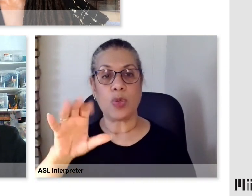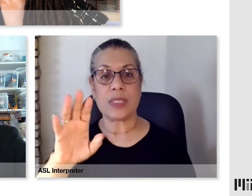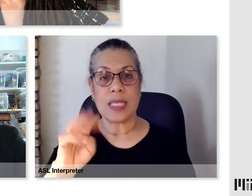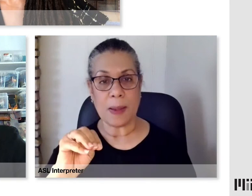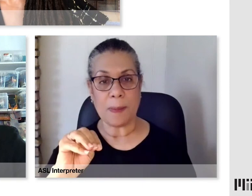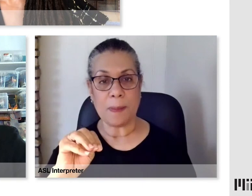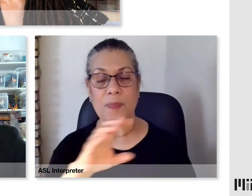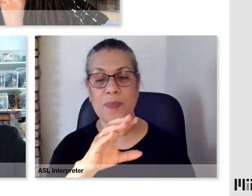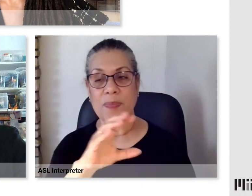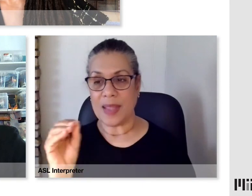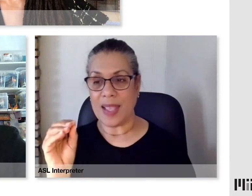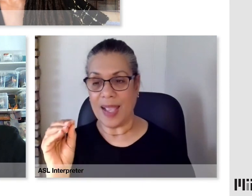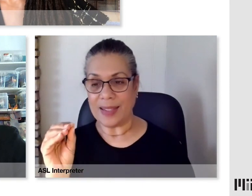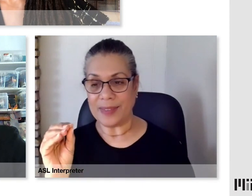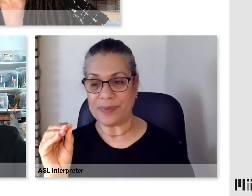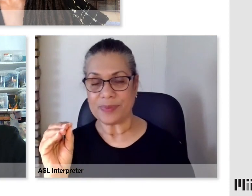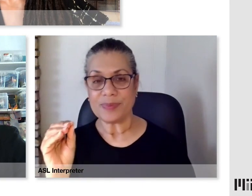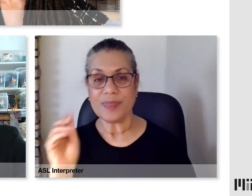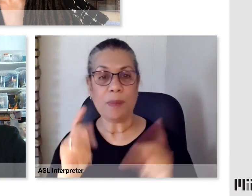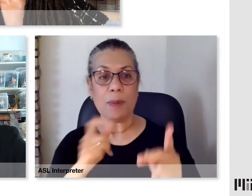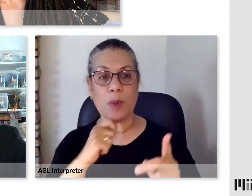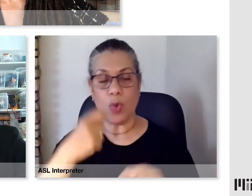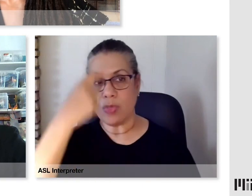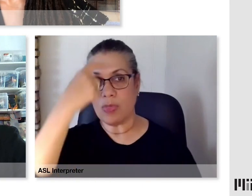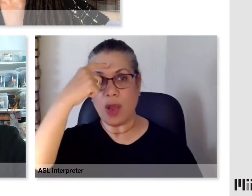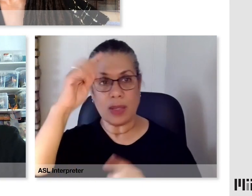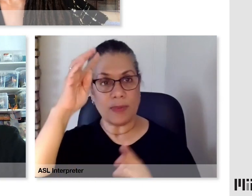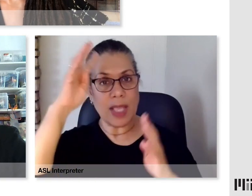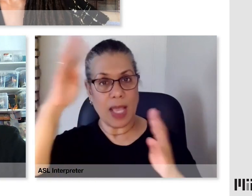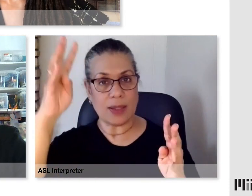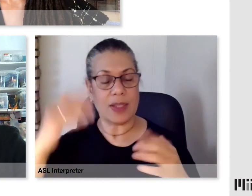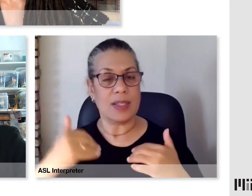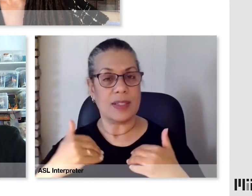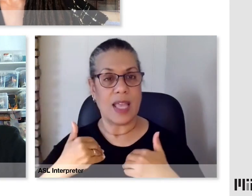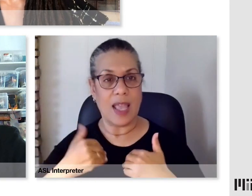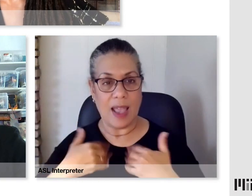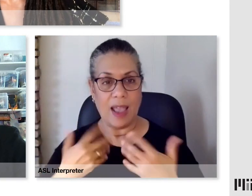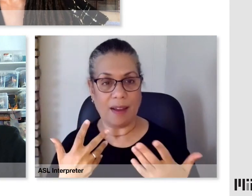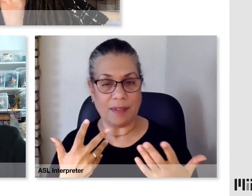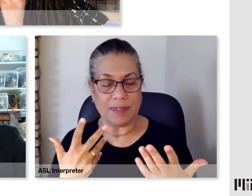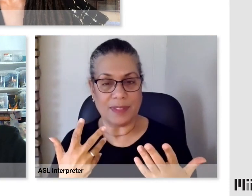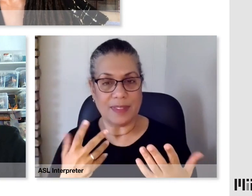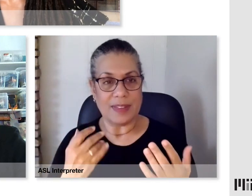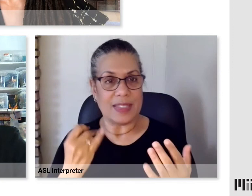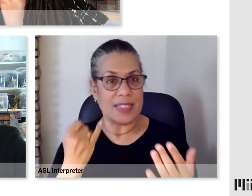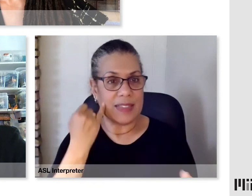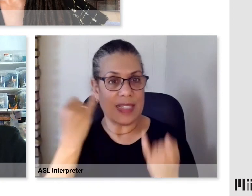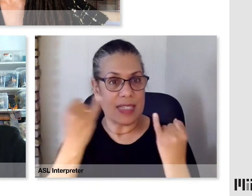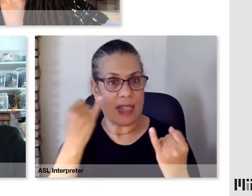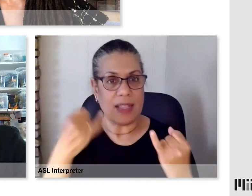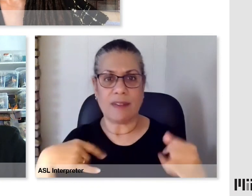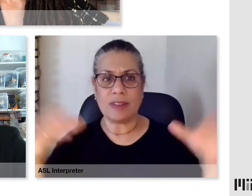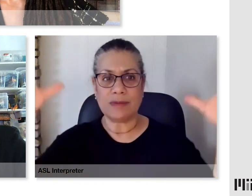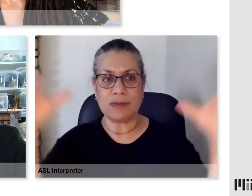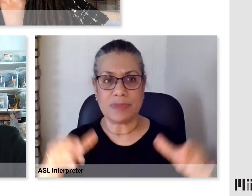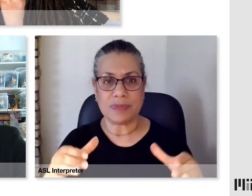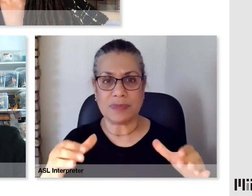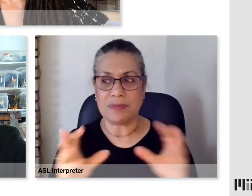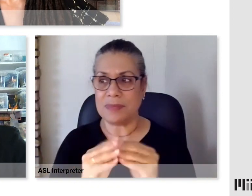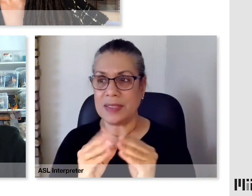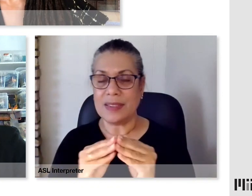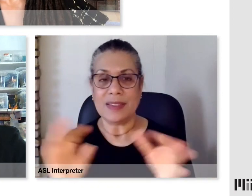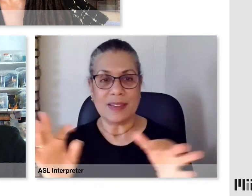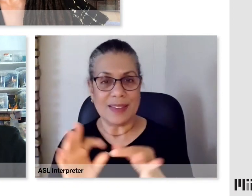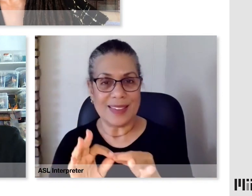and those who came up with the idea of unfolding intelligence as a convening maybe a year or